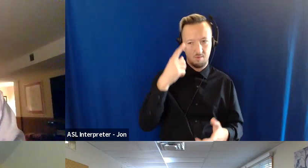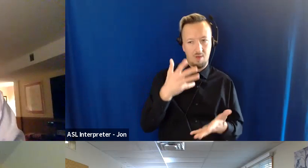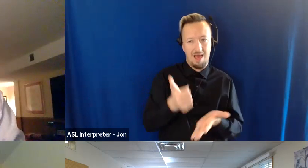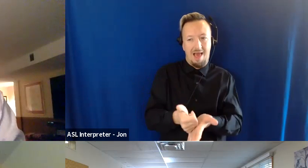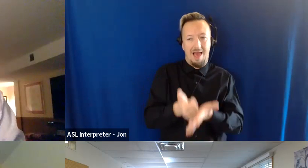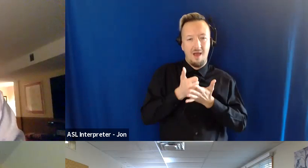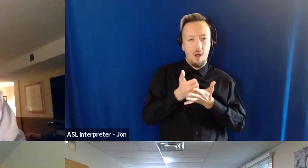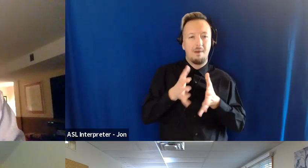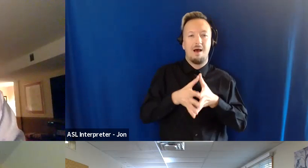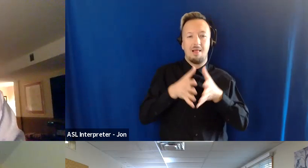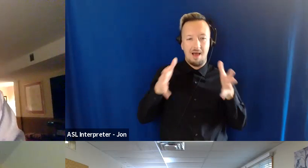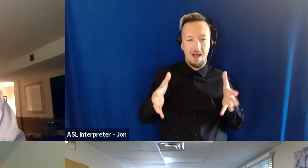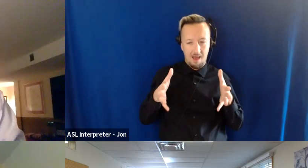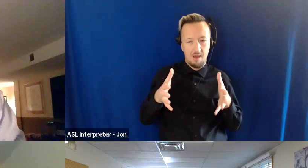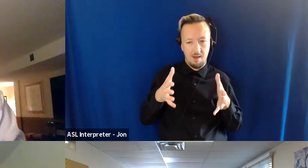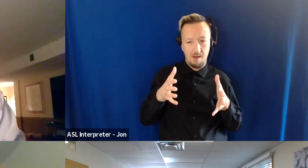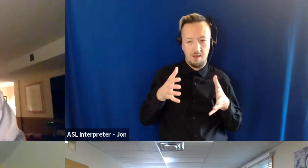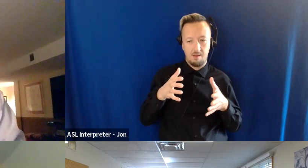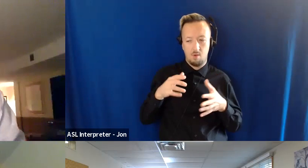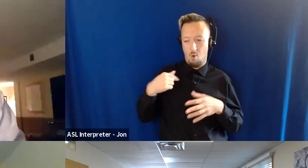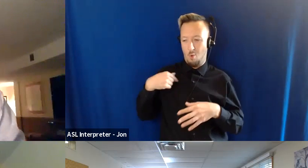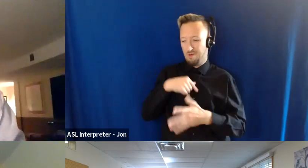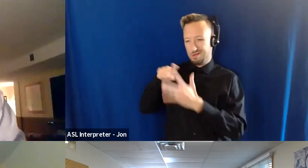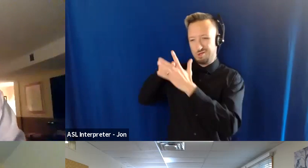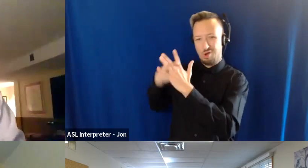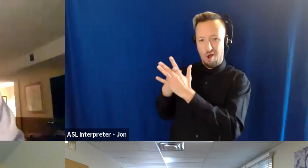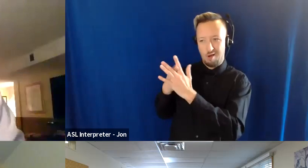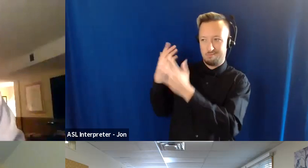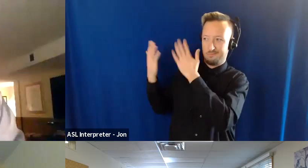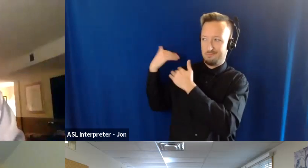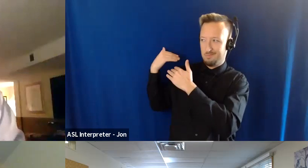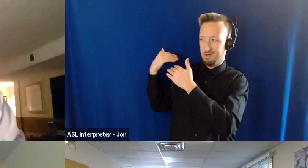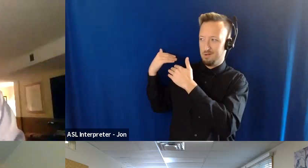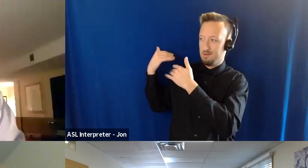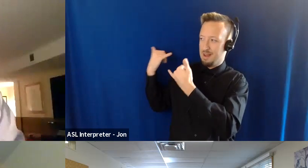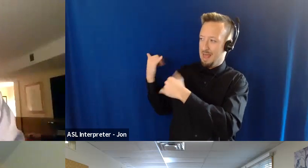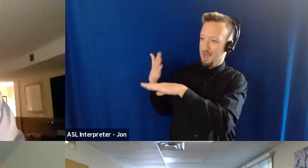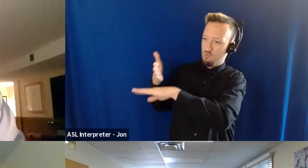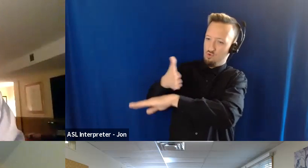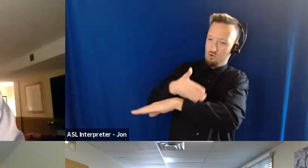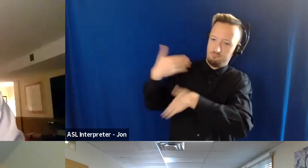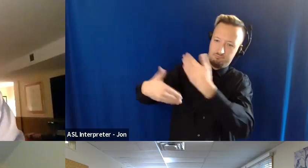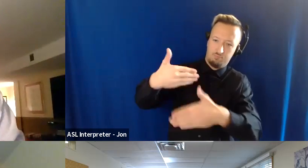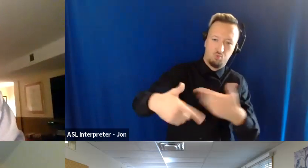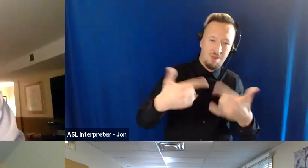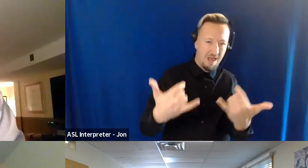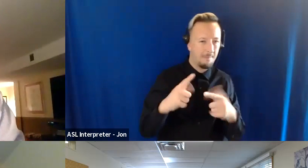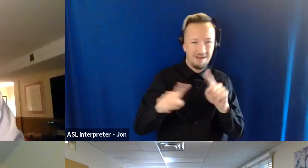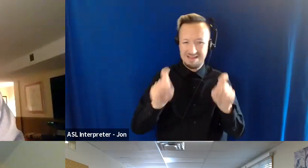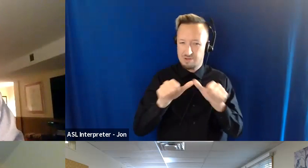where we've come from to where we are, and we still need to keep growing and going on from